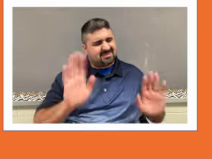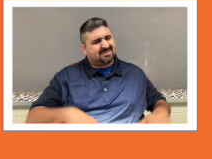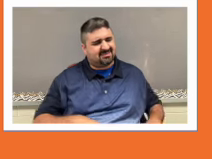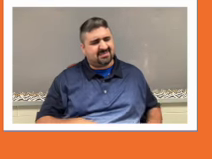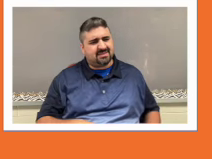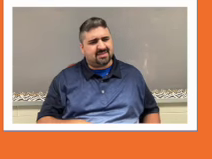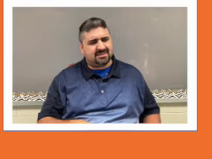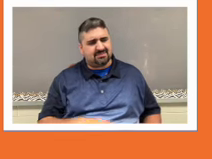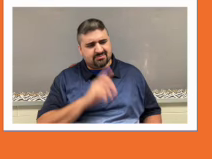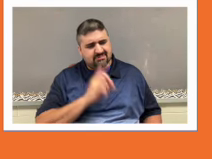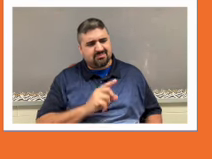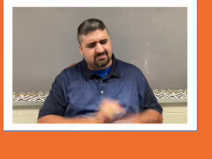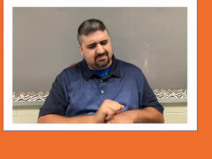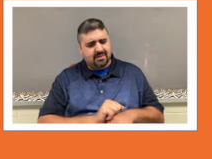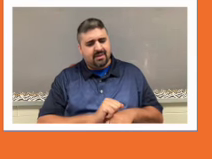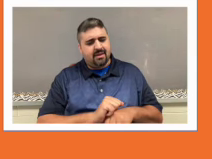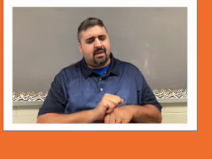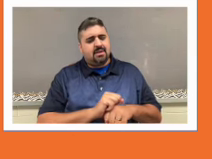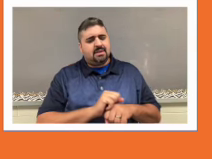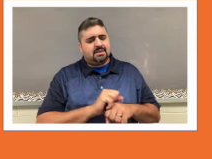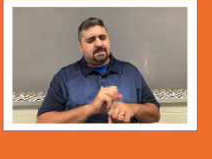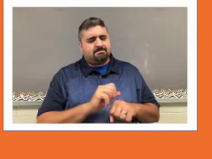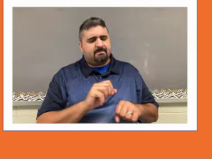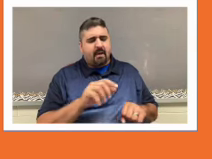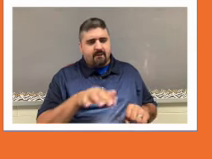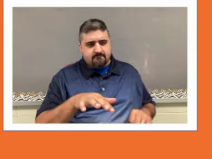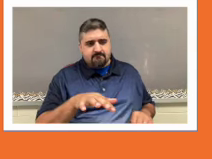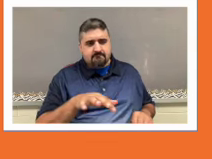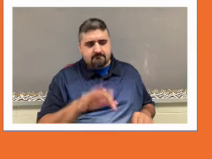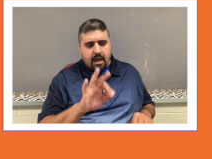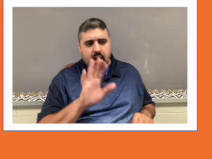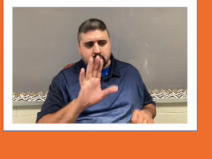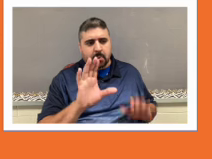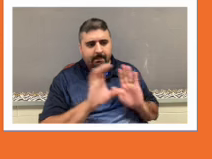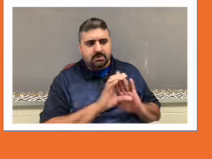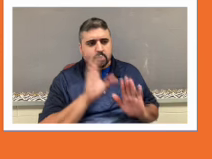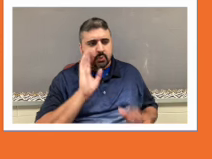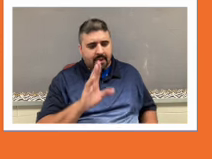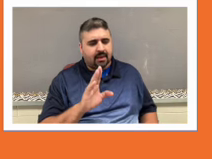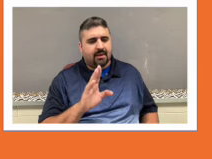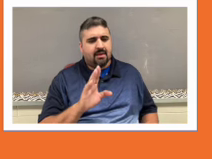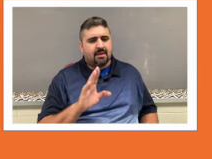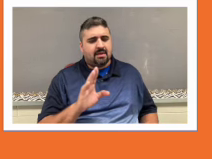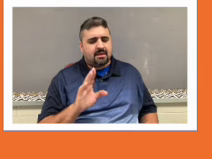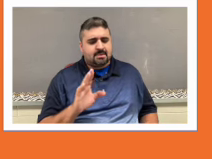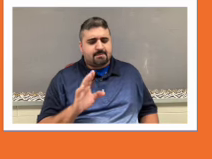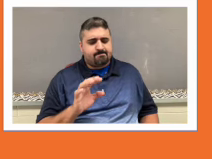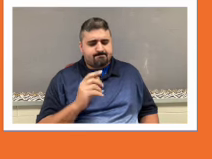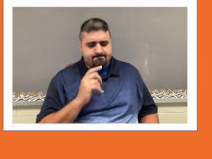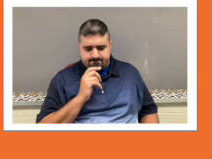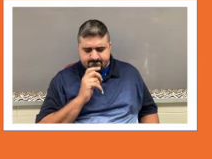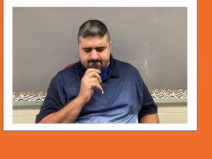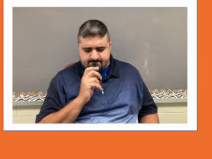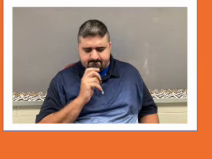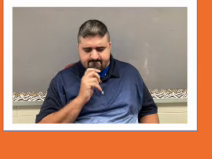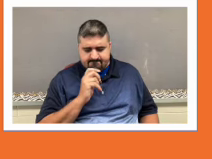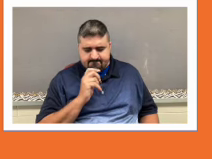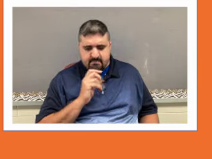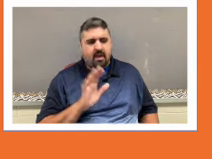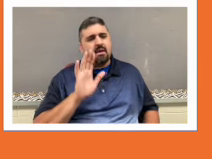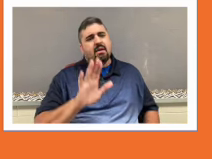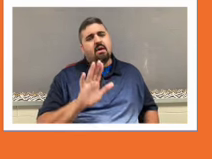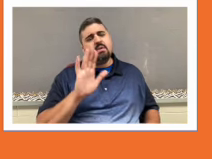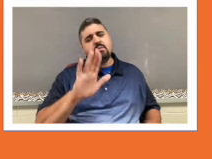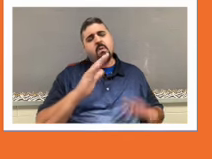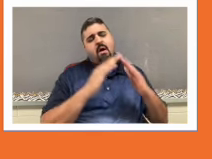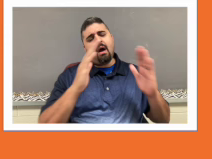of Fang, I said. Tell me, does this house have Any trapdoors